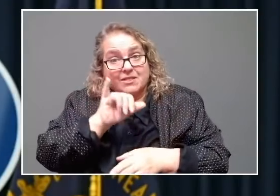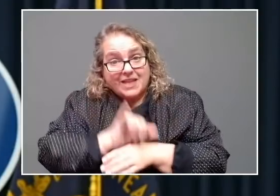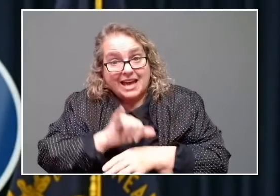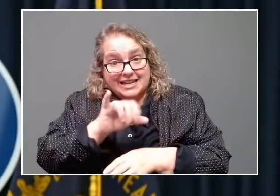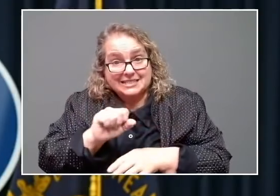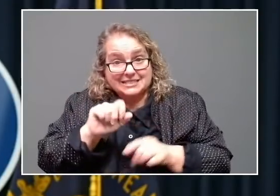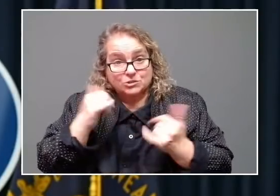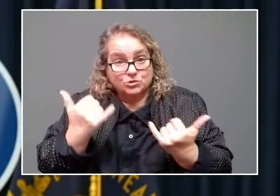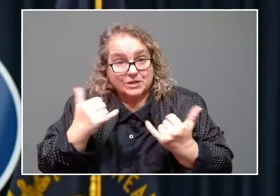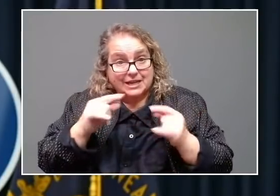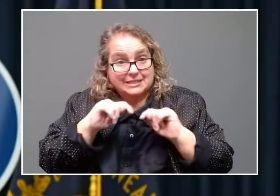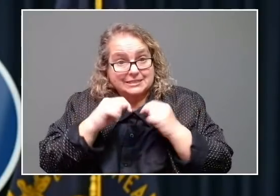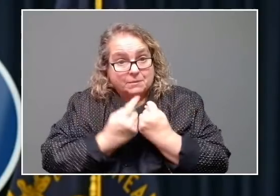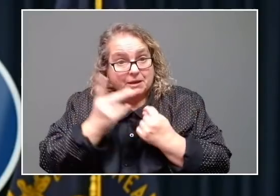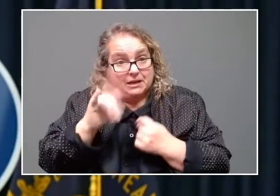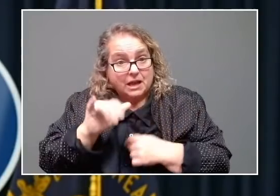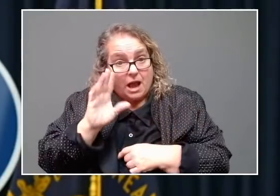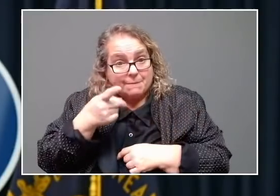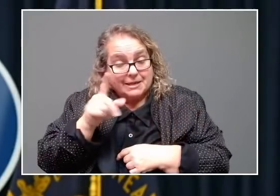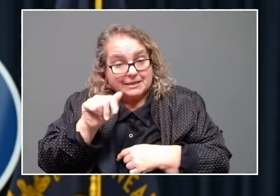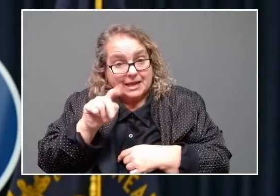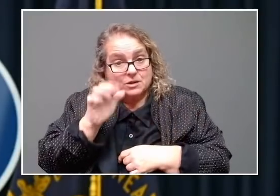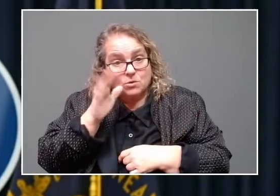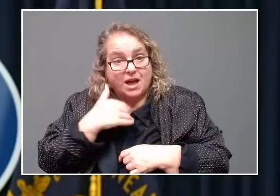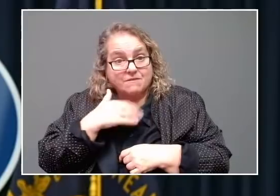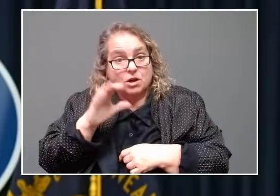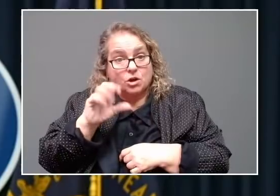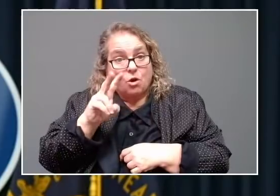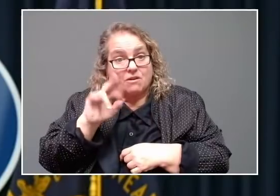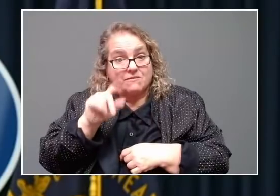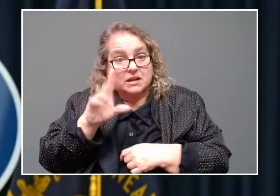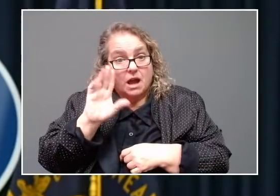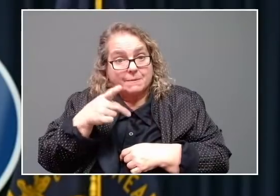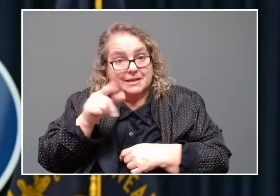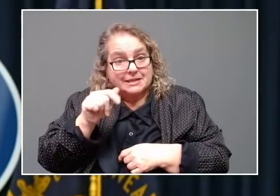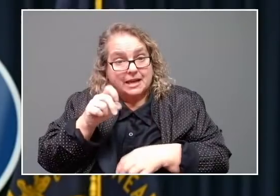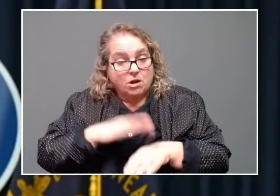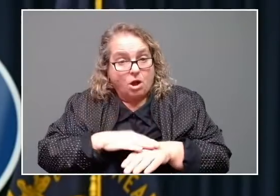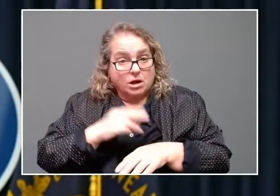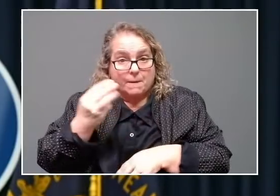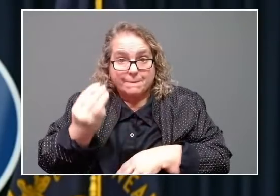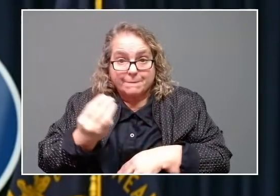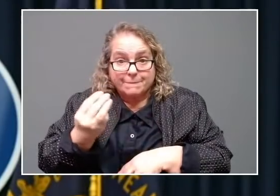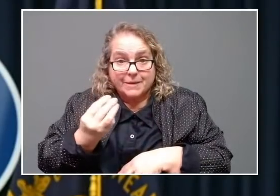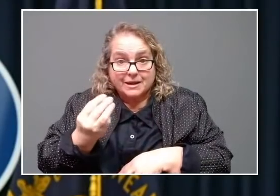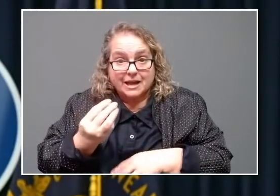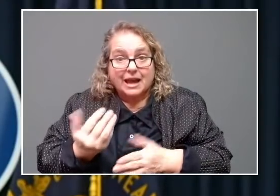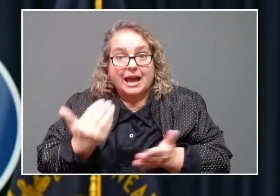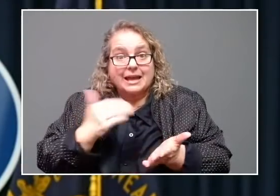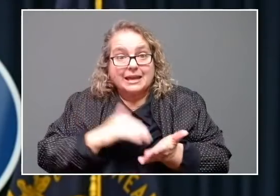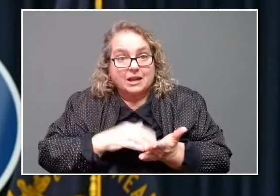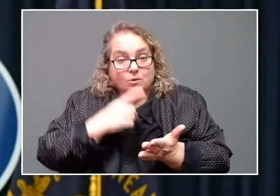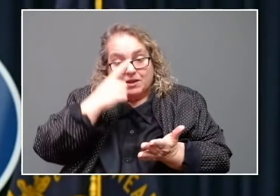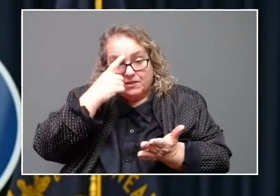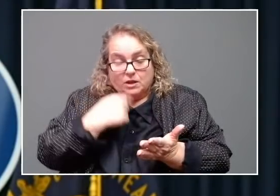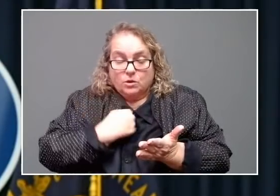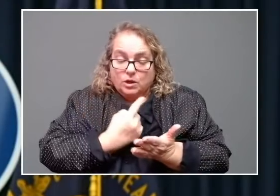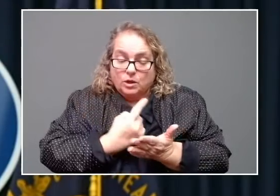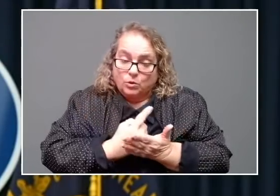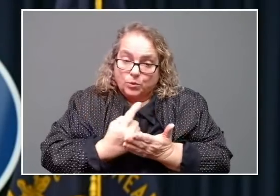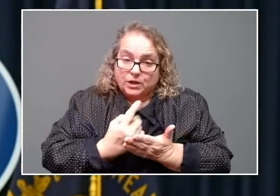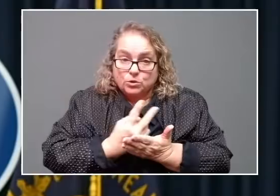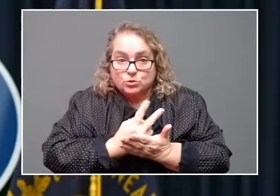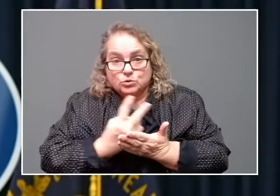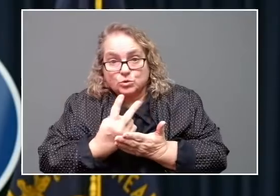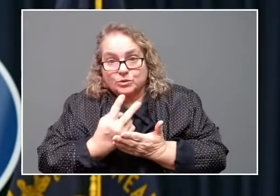Kentucky update. We will have a COVID update coming up on Monday. Again, we think we are a week and a half to 2 weeks to seeing the peak